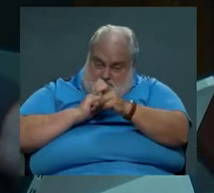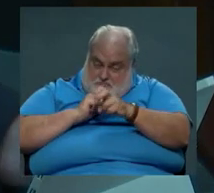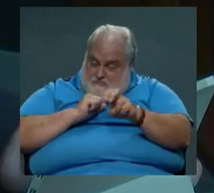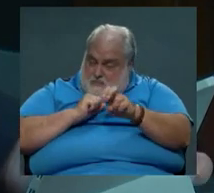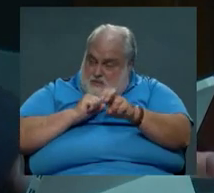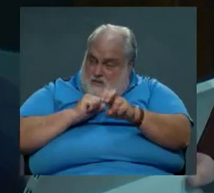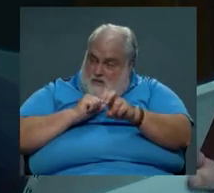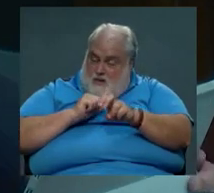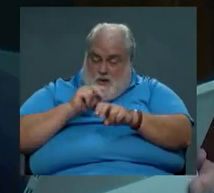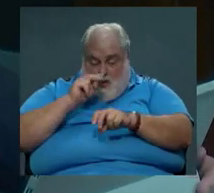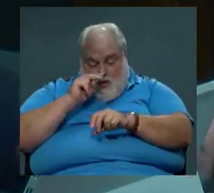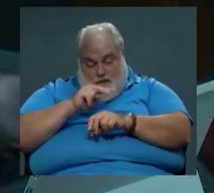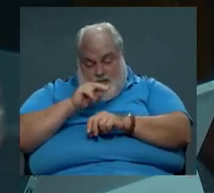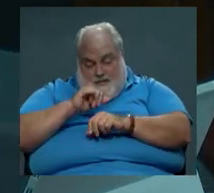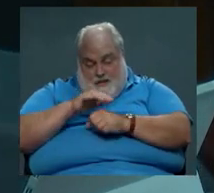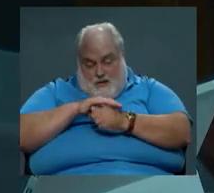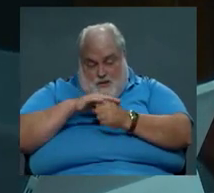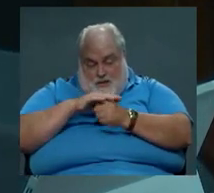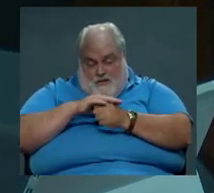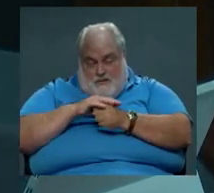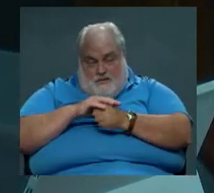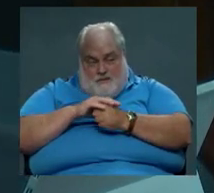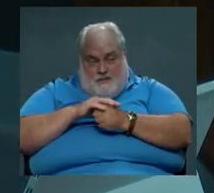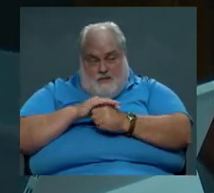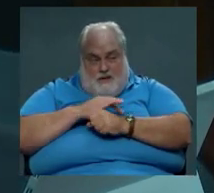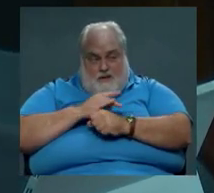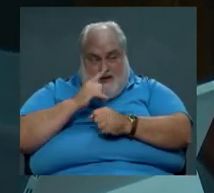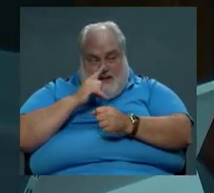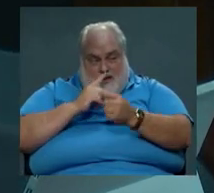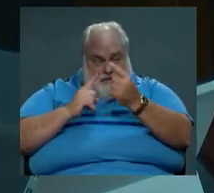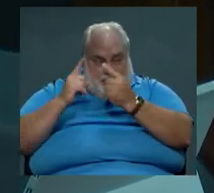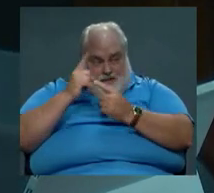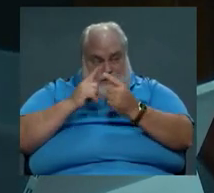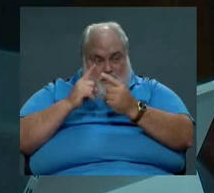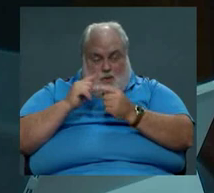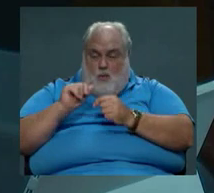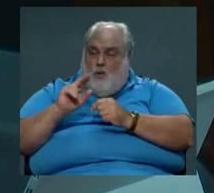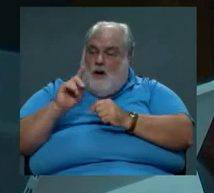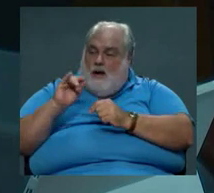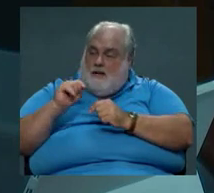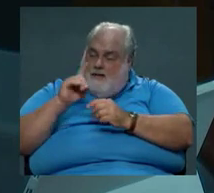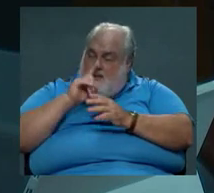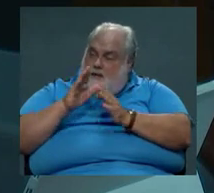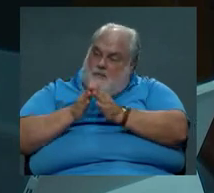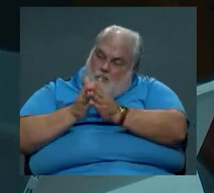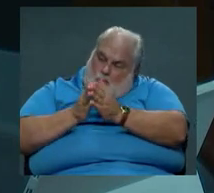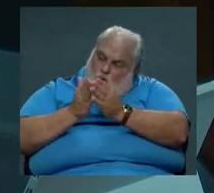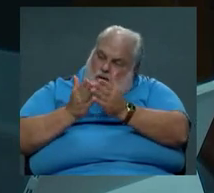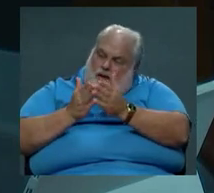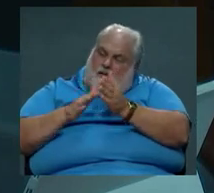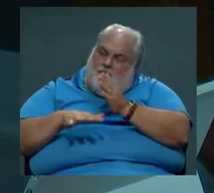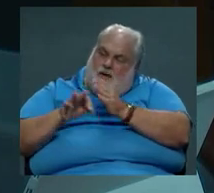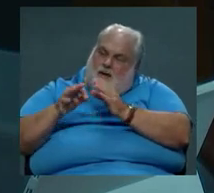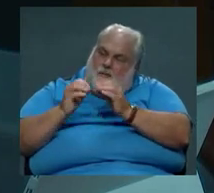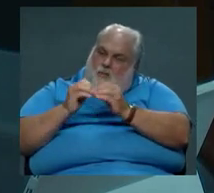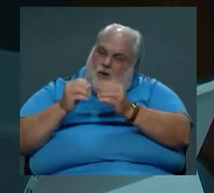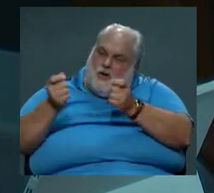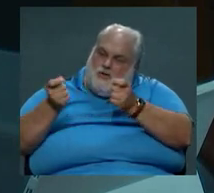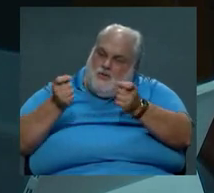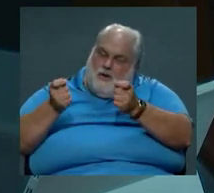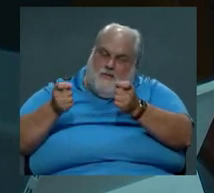from that, we would look at this location. But I would like for you to consider auditing the books and getting more control of